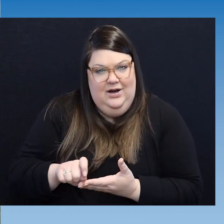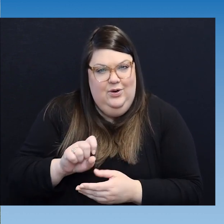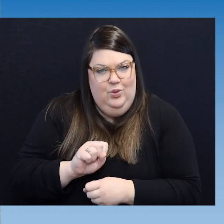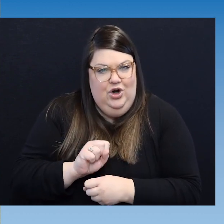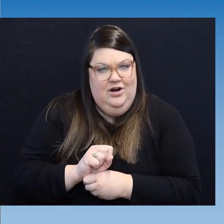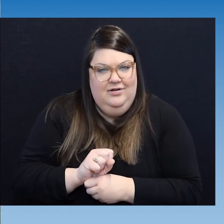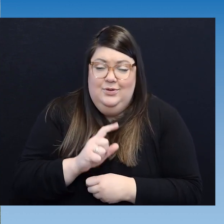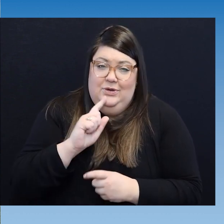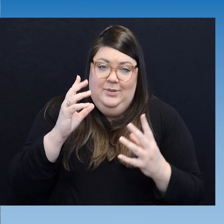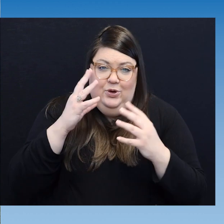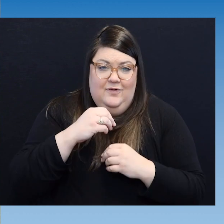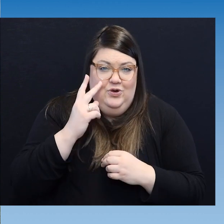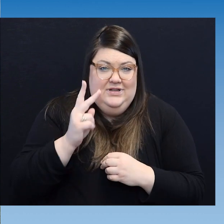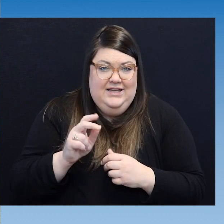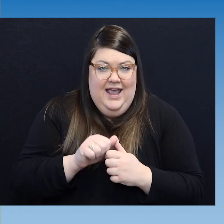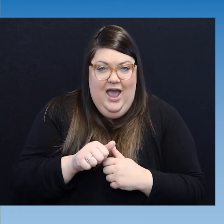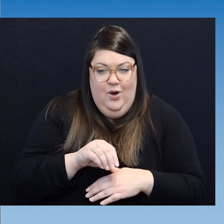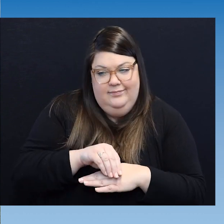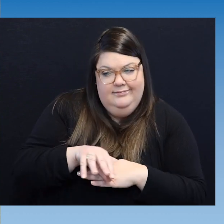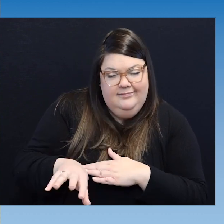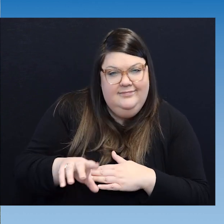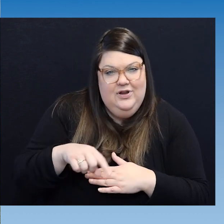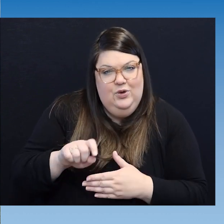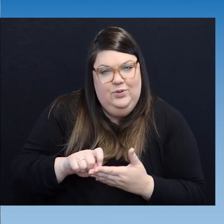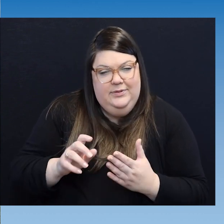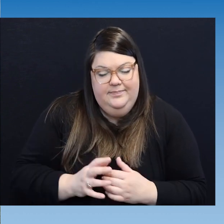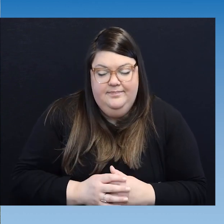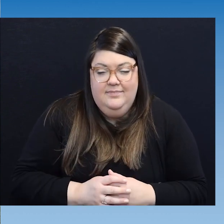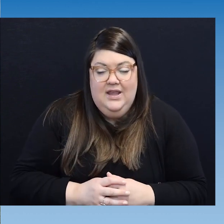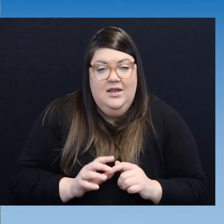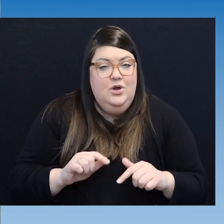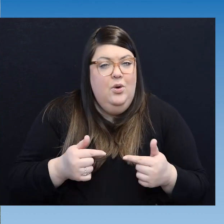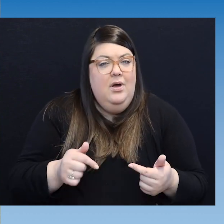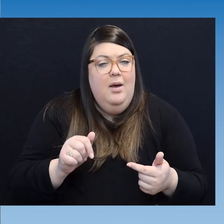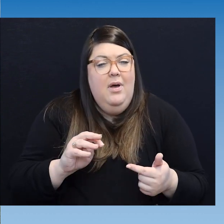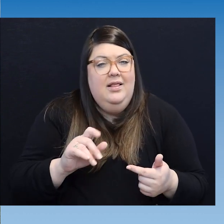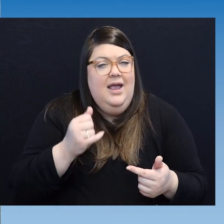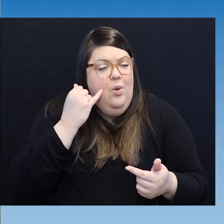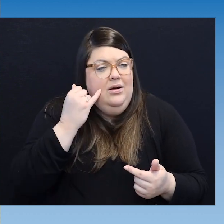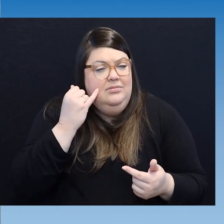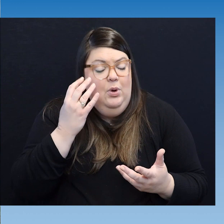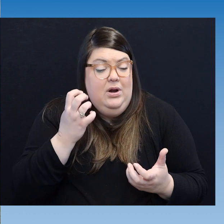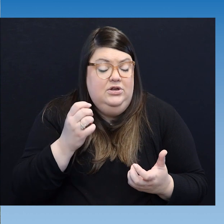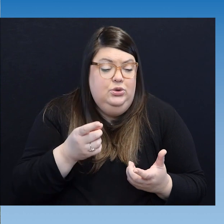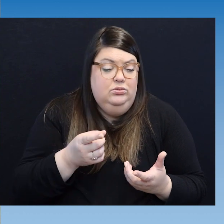was just, it was really beautiful to see the way that this ripples out. But anyway, I wanted to turn to Amalia, because in her